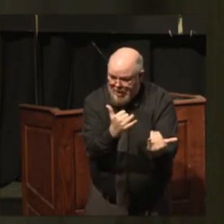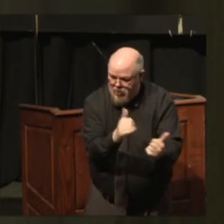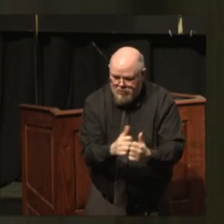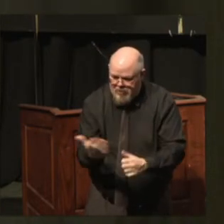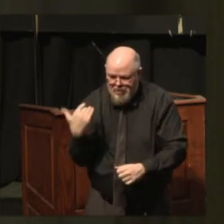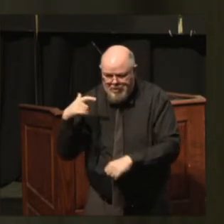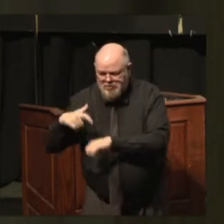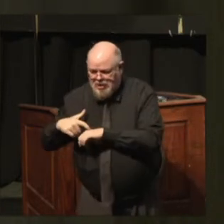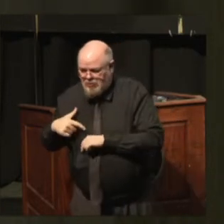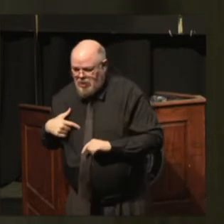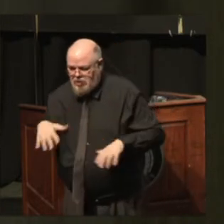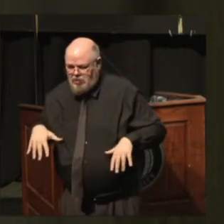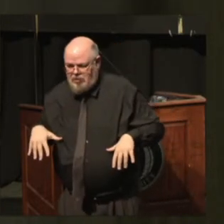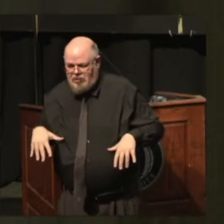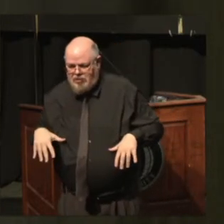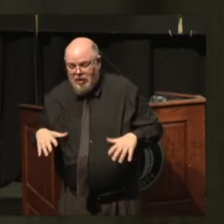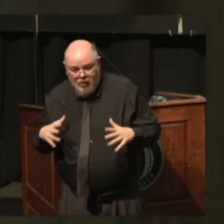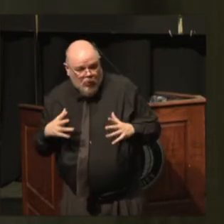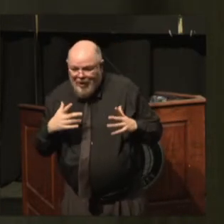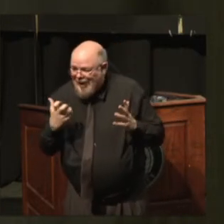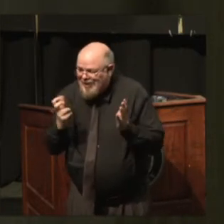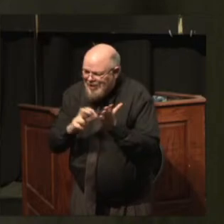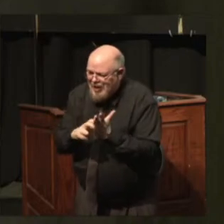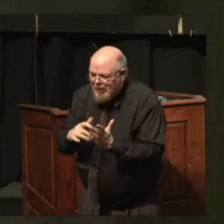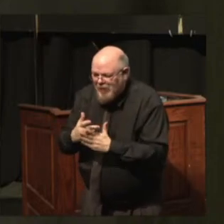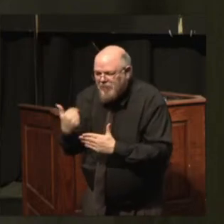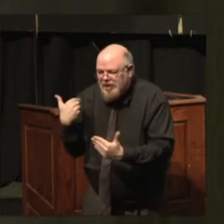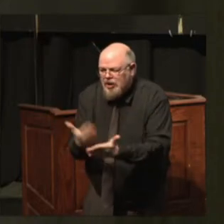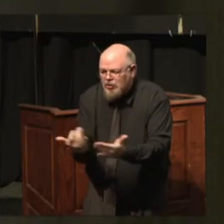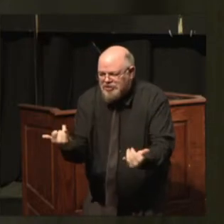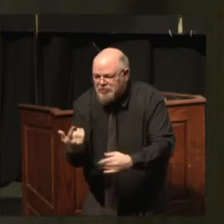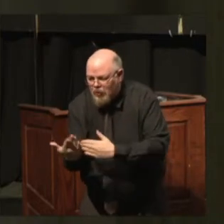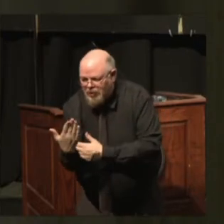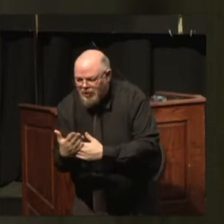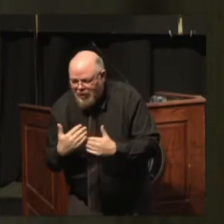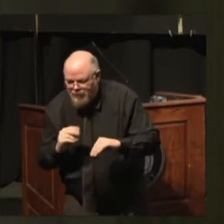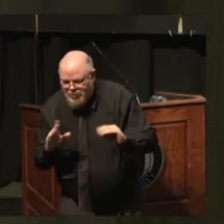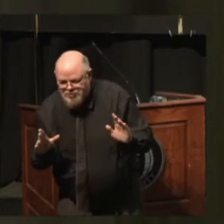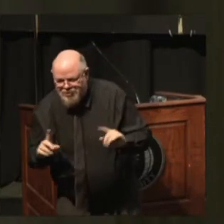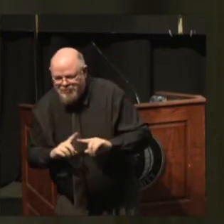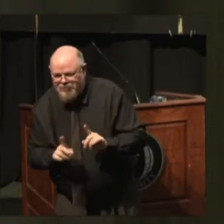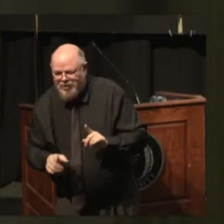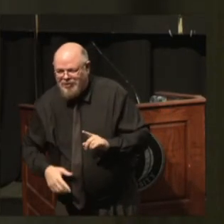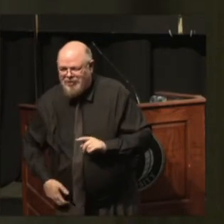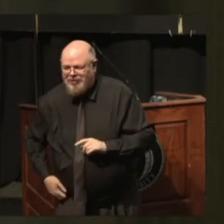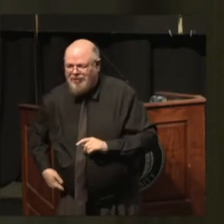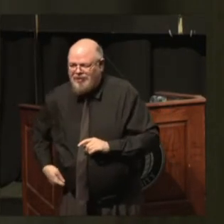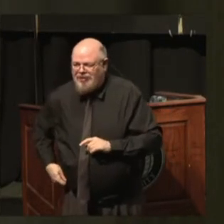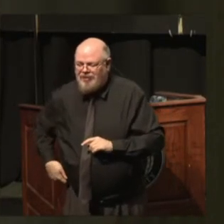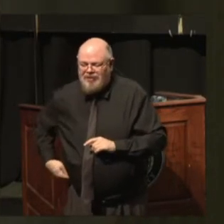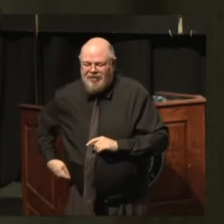morning. But then, yeah, thank you very much. Awesome, right?